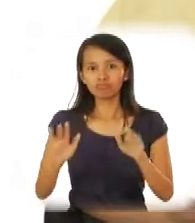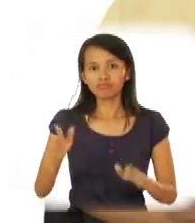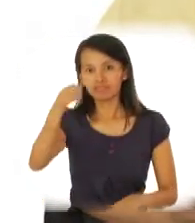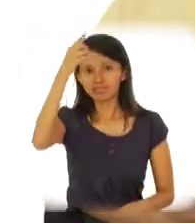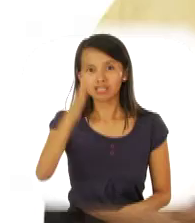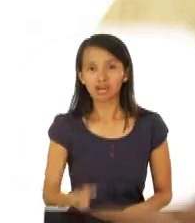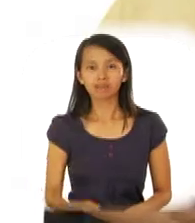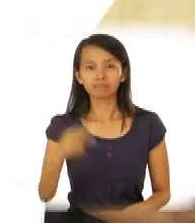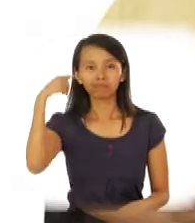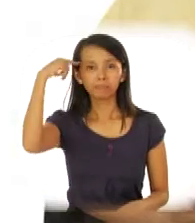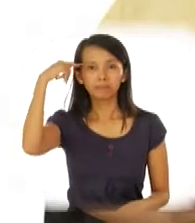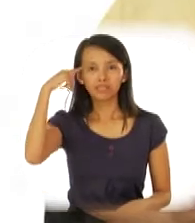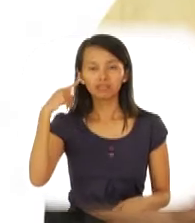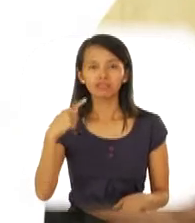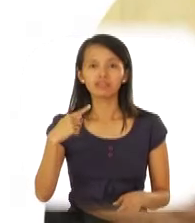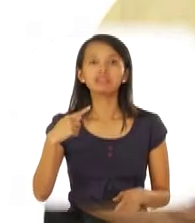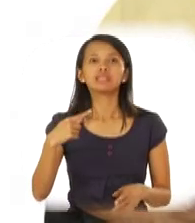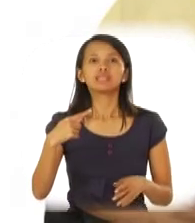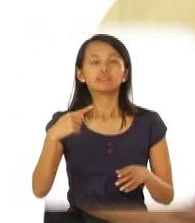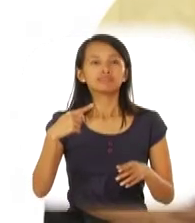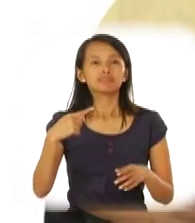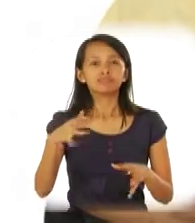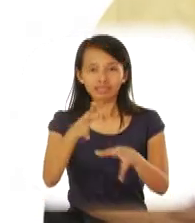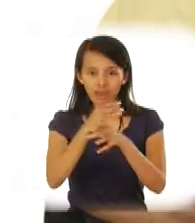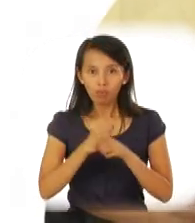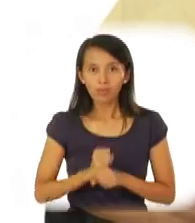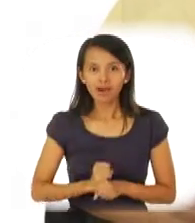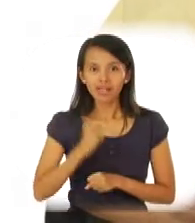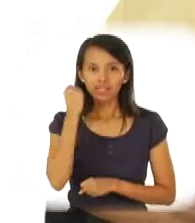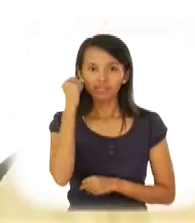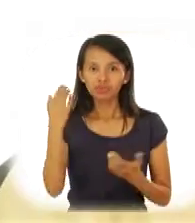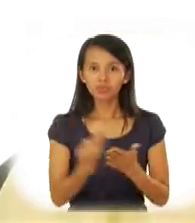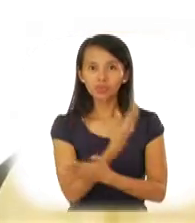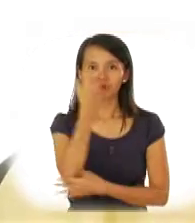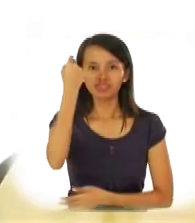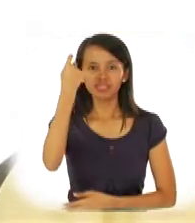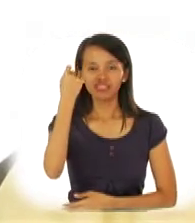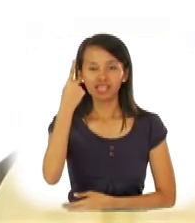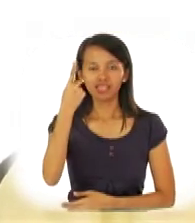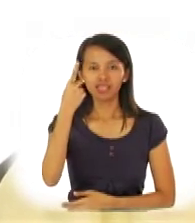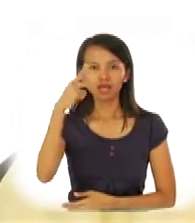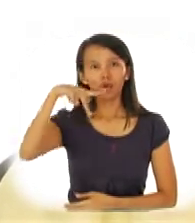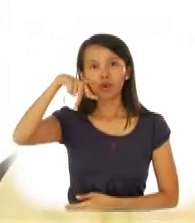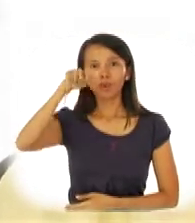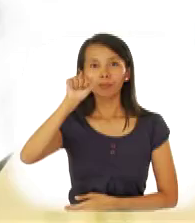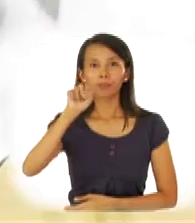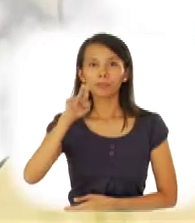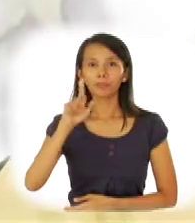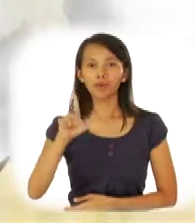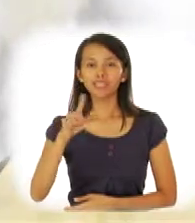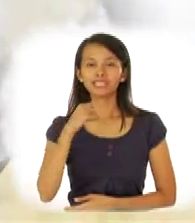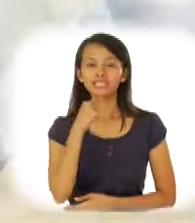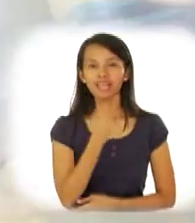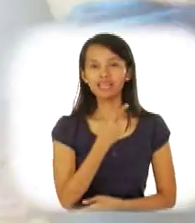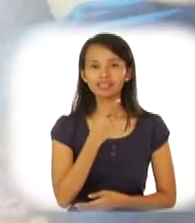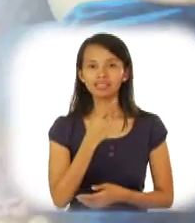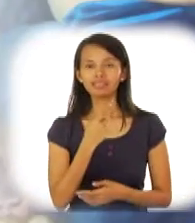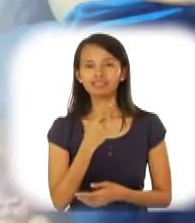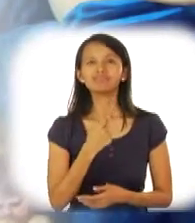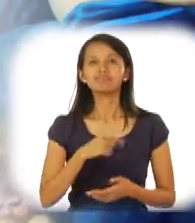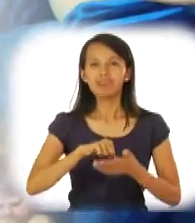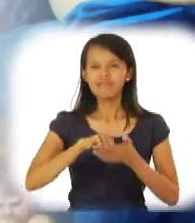of God, Peter acquires a new understanding. St. Paul, in his letter to the